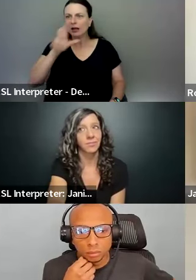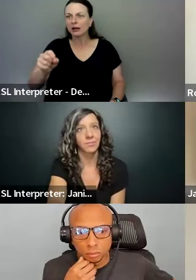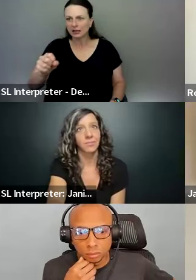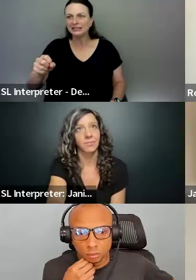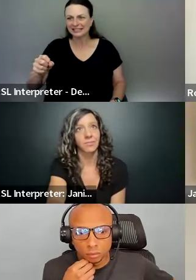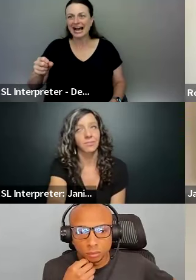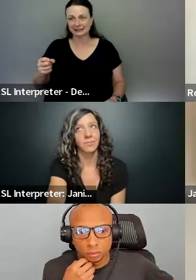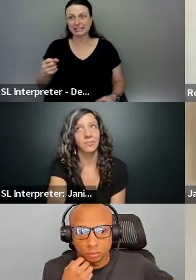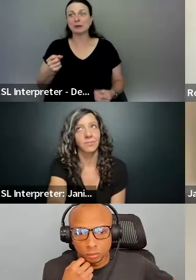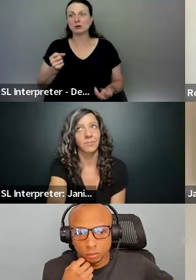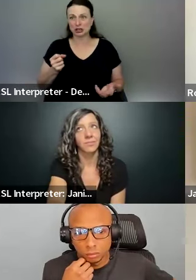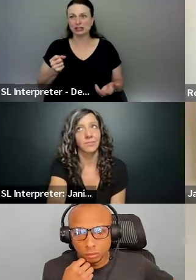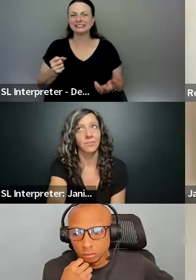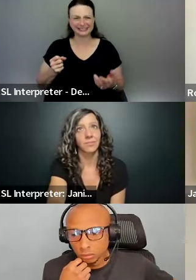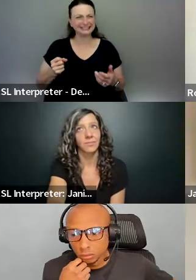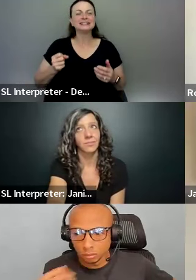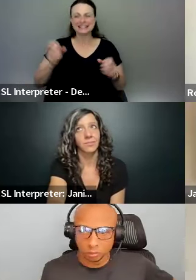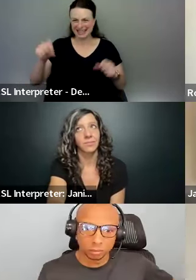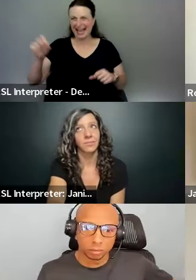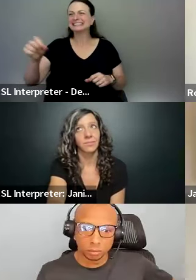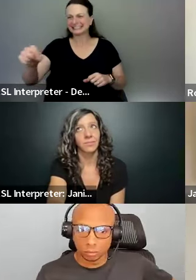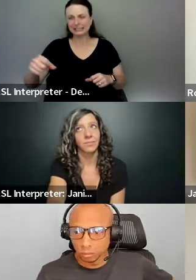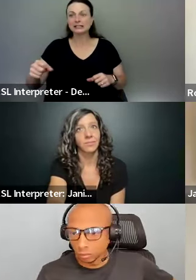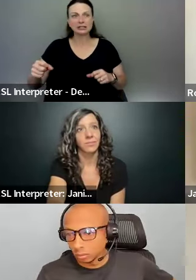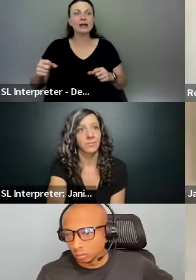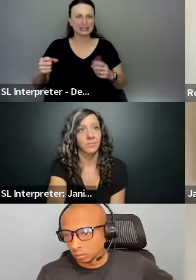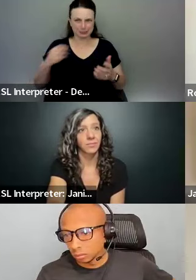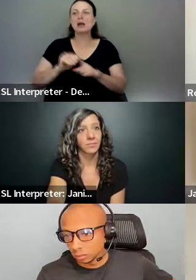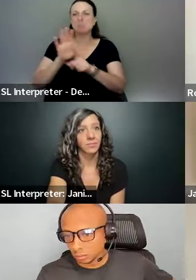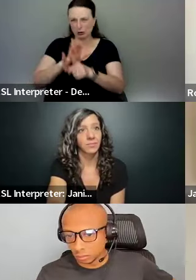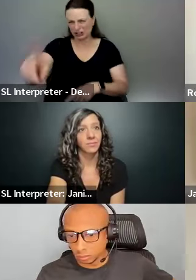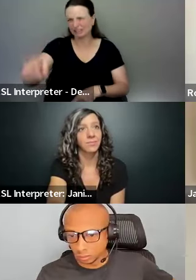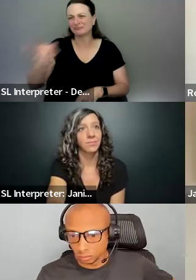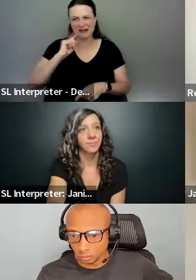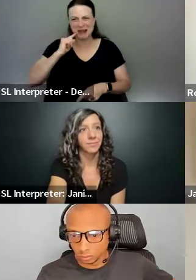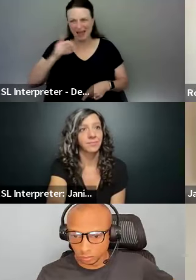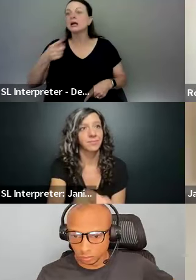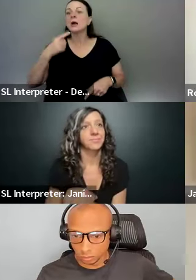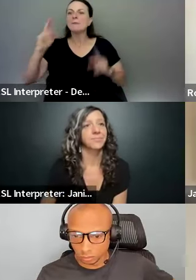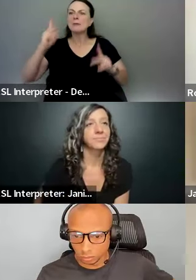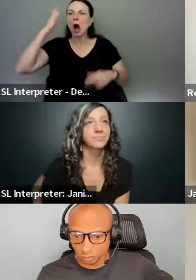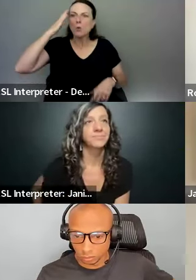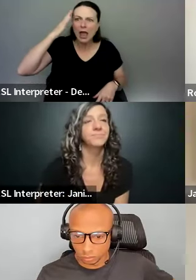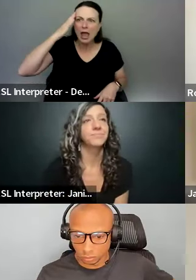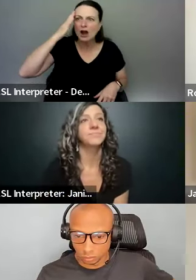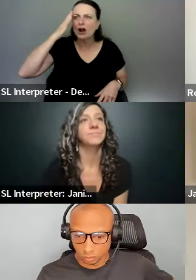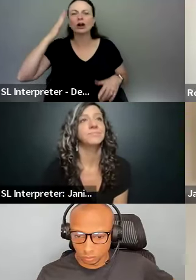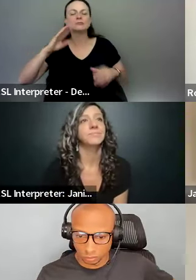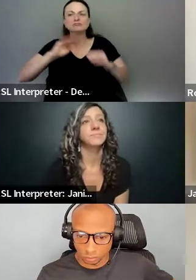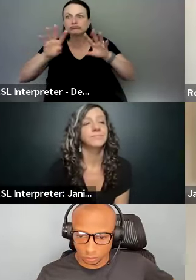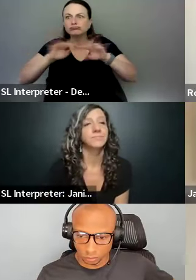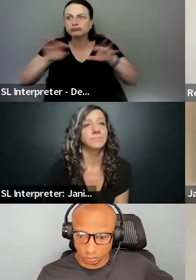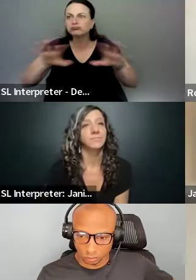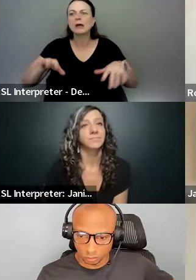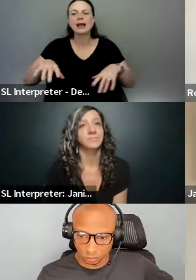like sensibilizes people. Exposure, exactly. And people like awareness. And yeah, I mean, like,